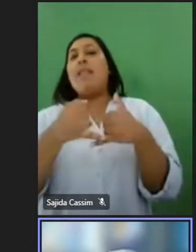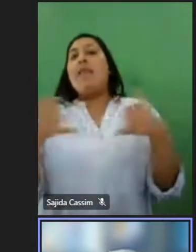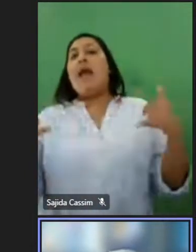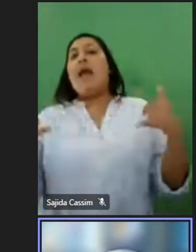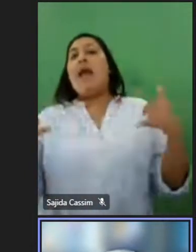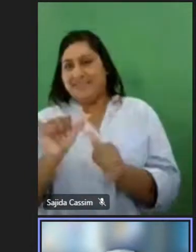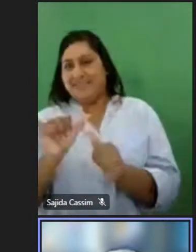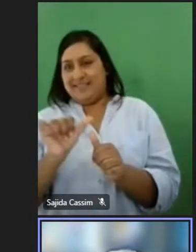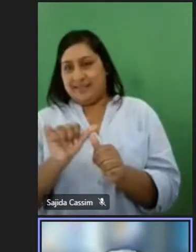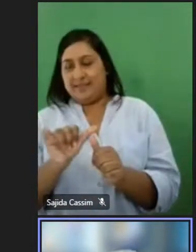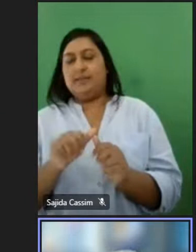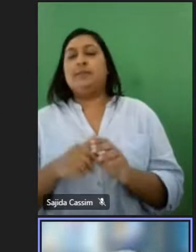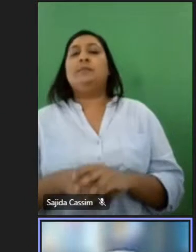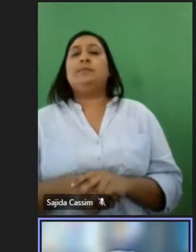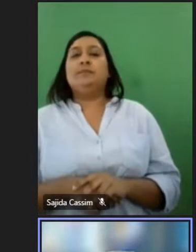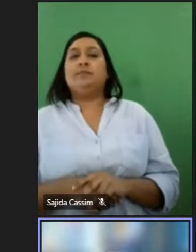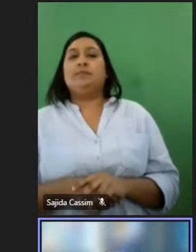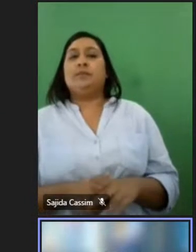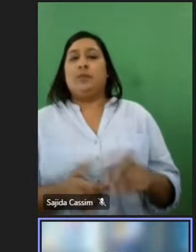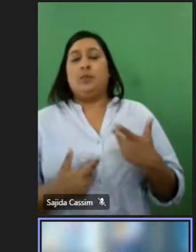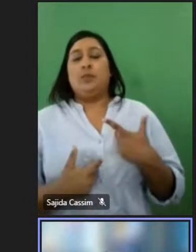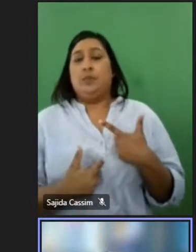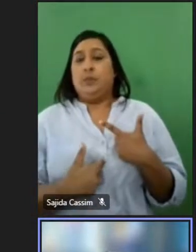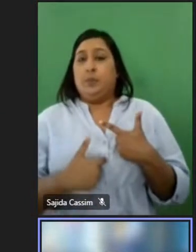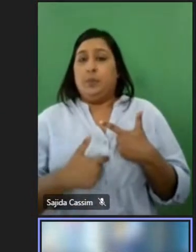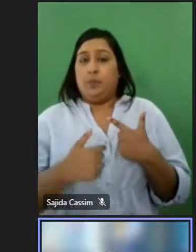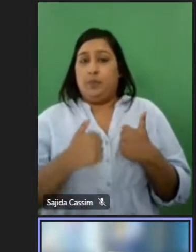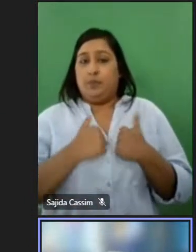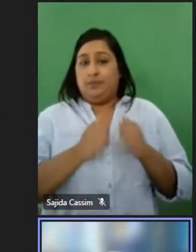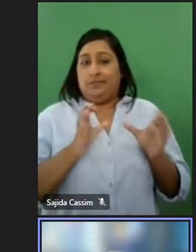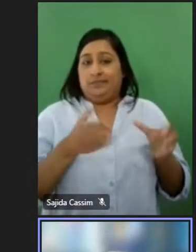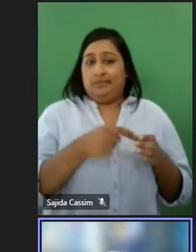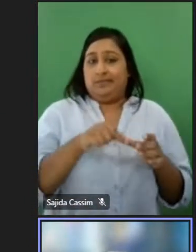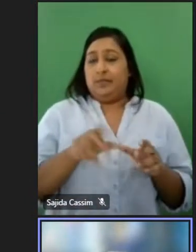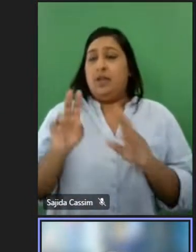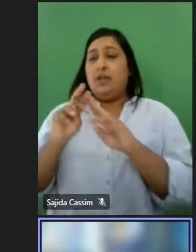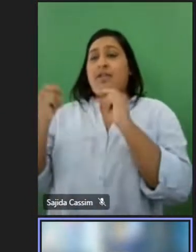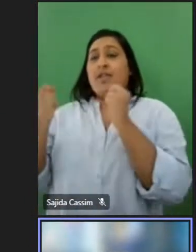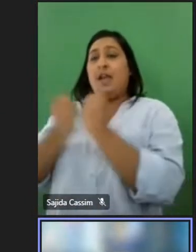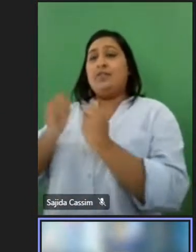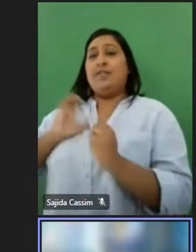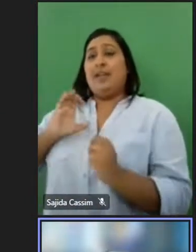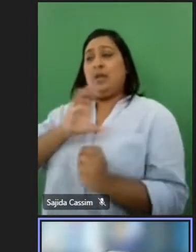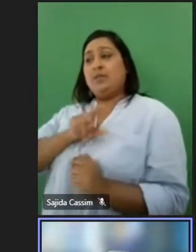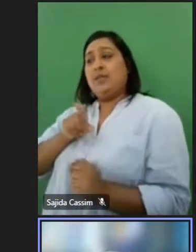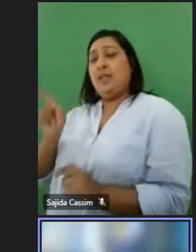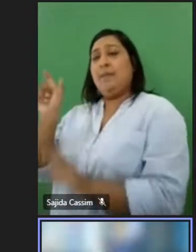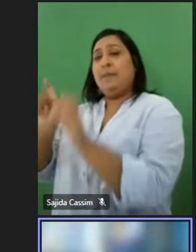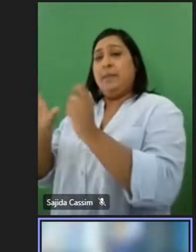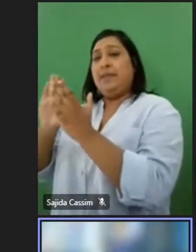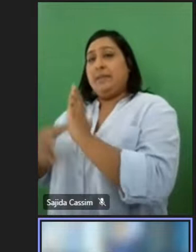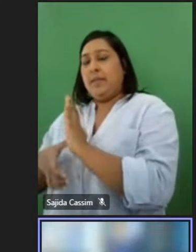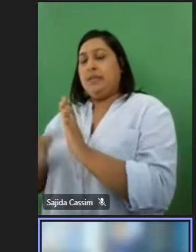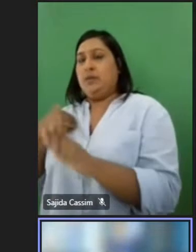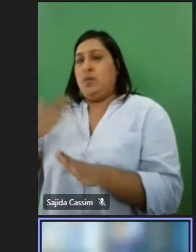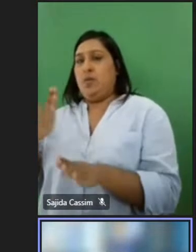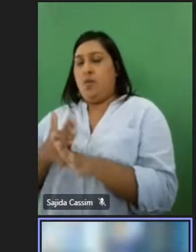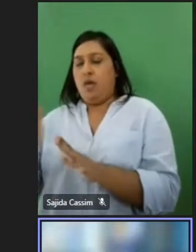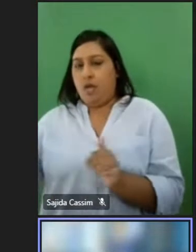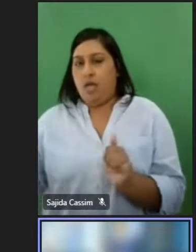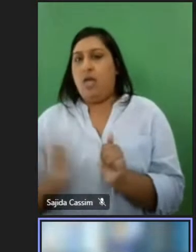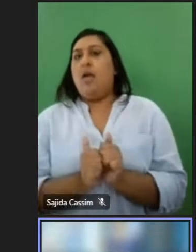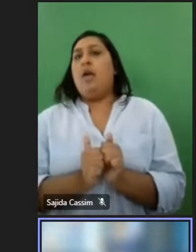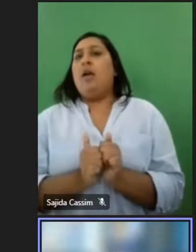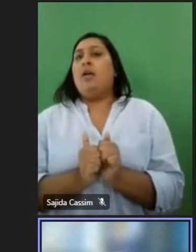There was strong collaboration between the National Council for Persons with Disabilities, the Human Sciences